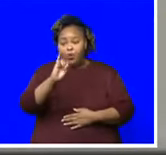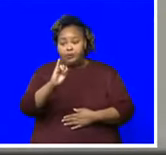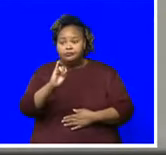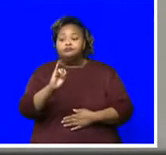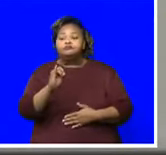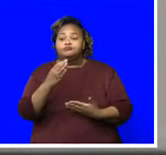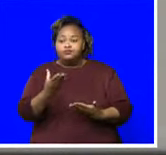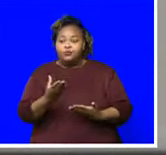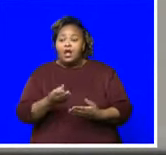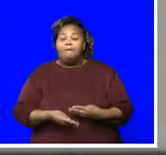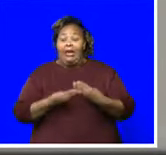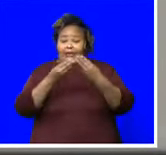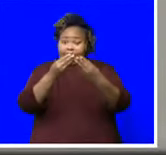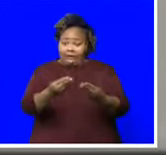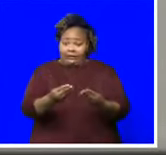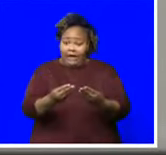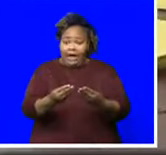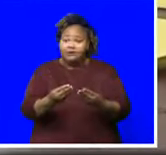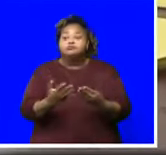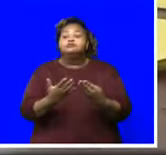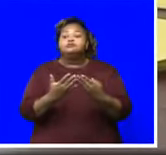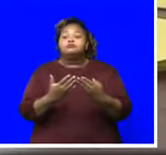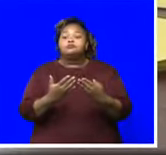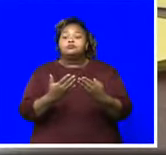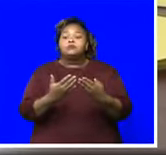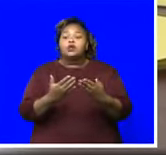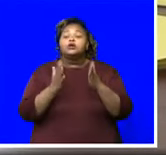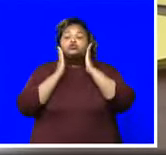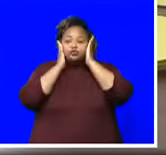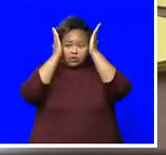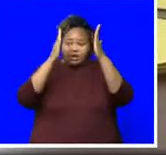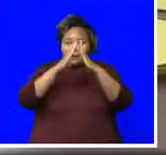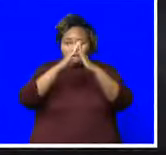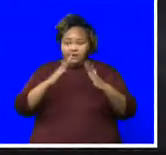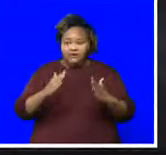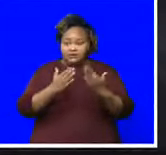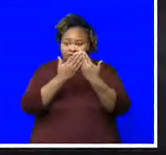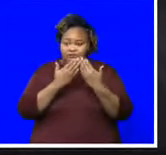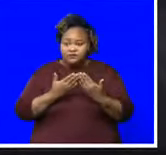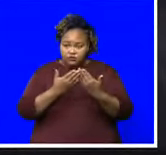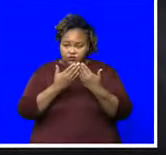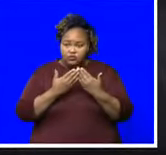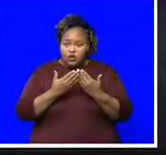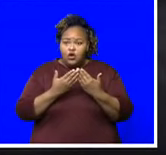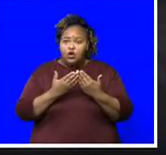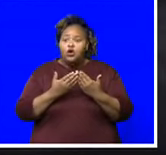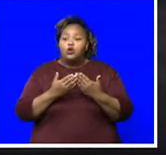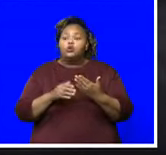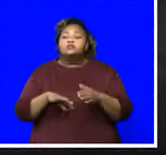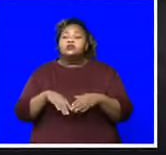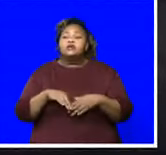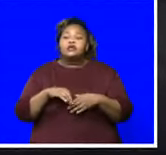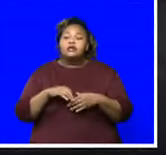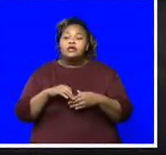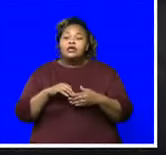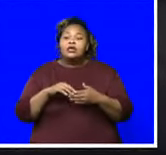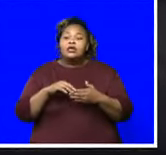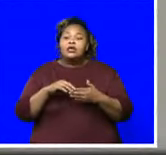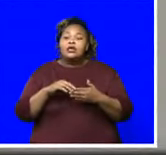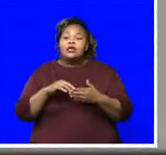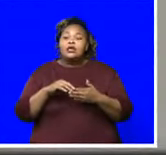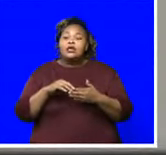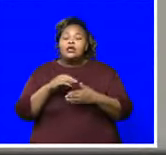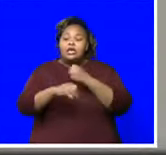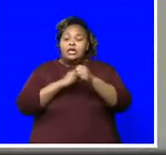Education and Training suspending the registration of grade 10 learners for